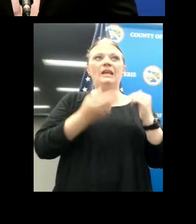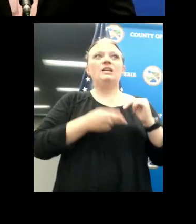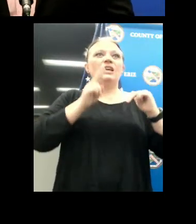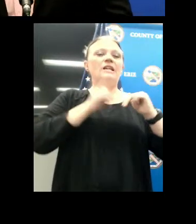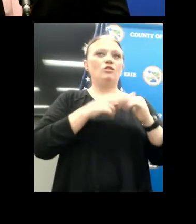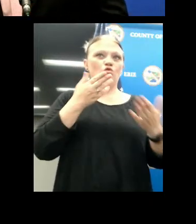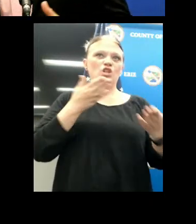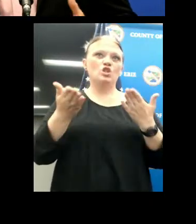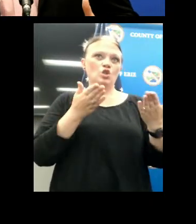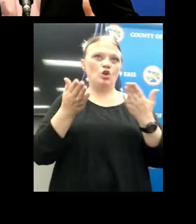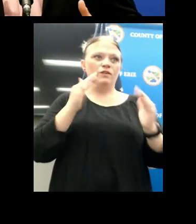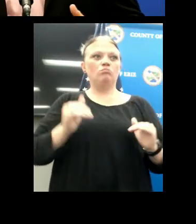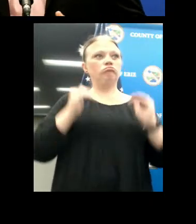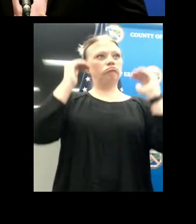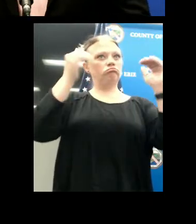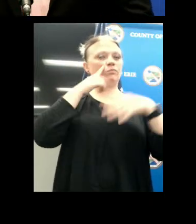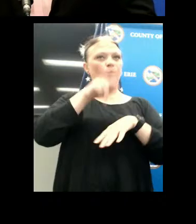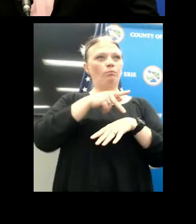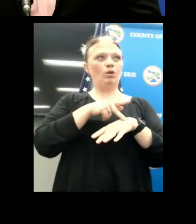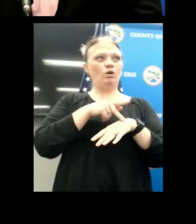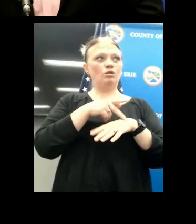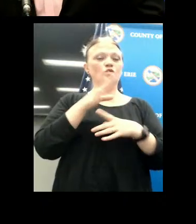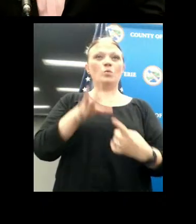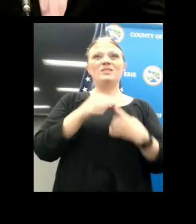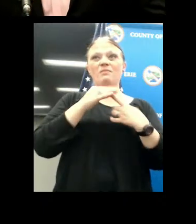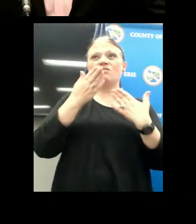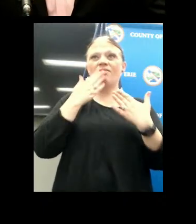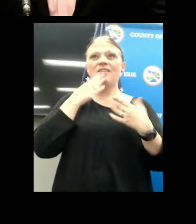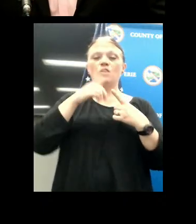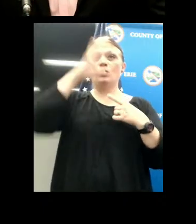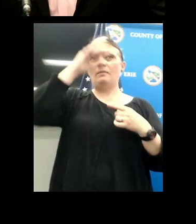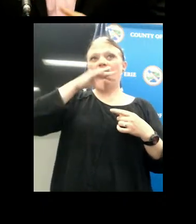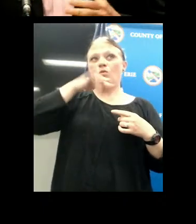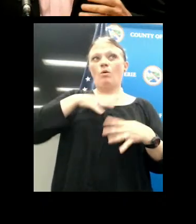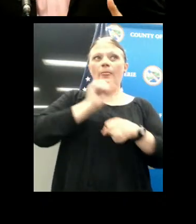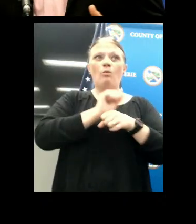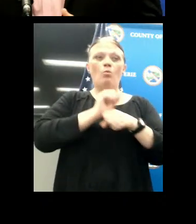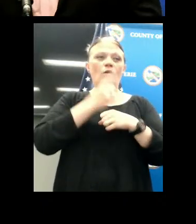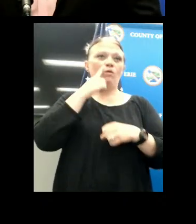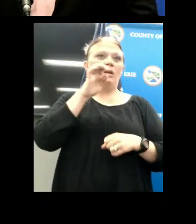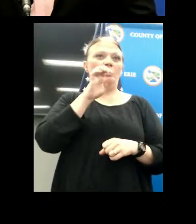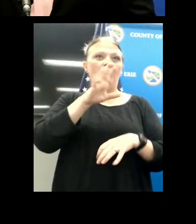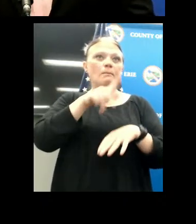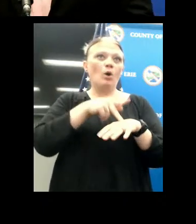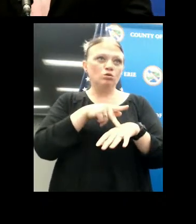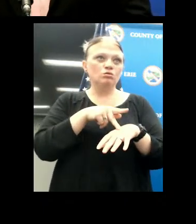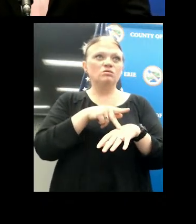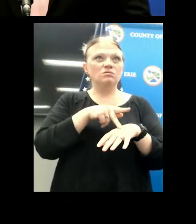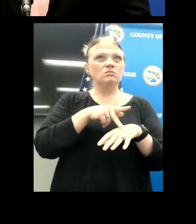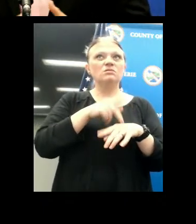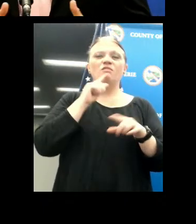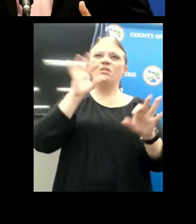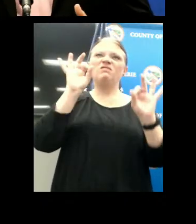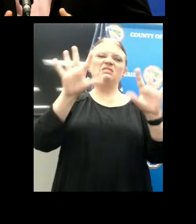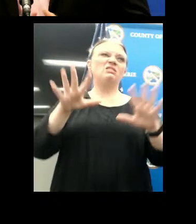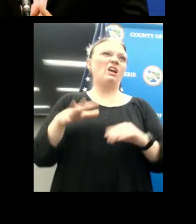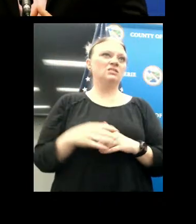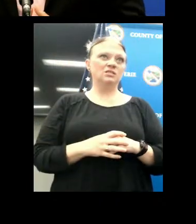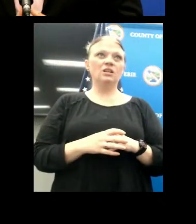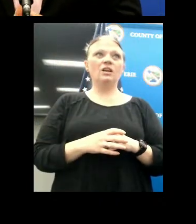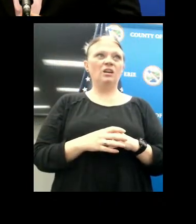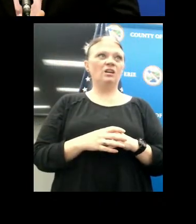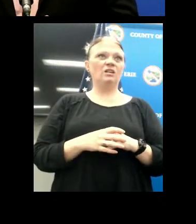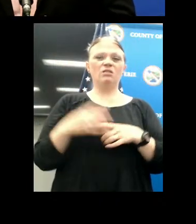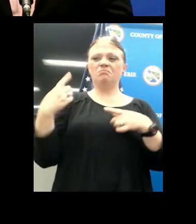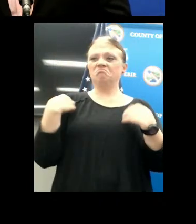increase the level of service what we're providing in parks. I want to give a special thanks to the men and women who work for Erie County Parks. They've been fantastic,